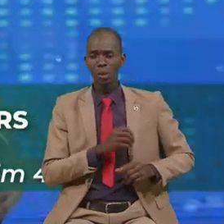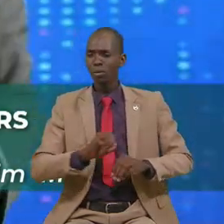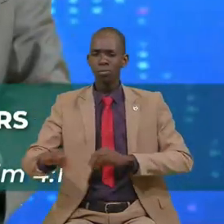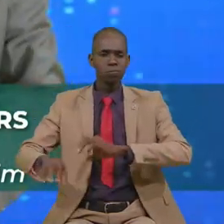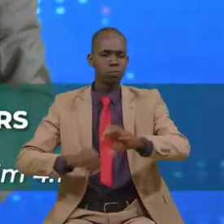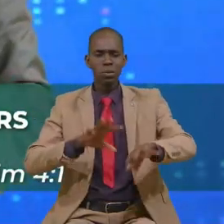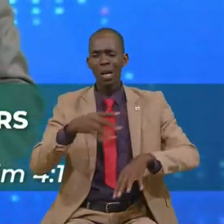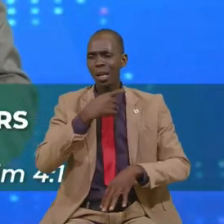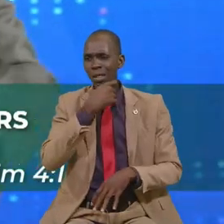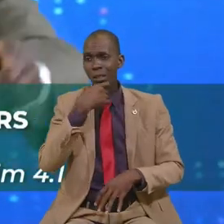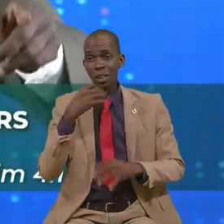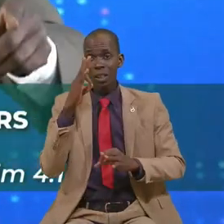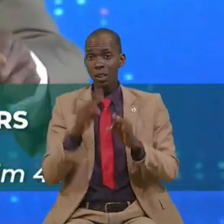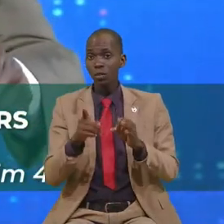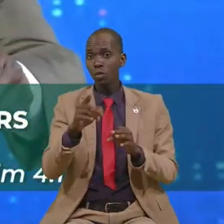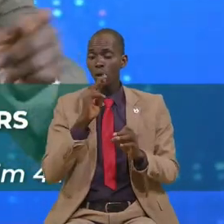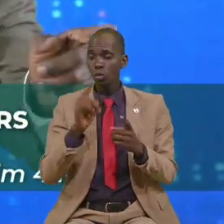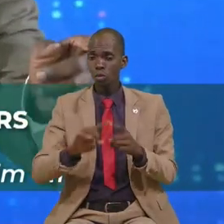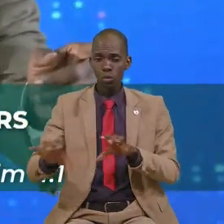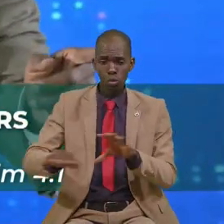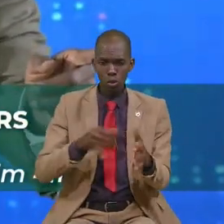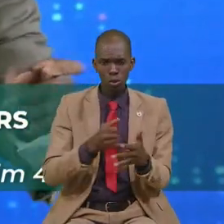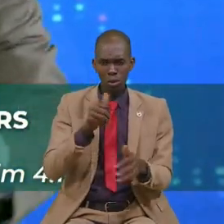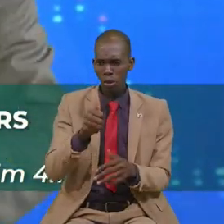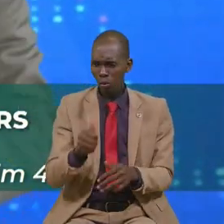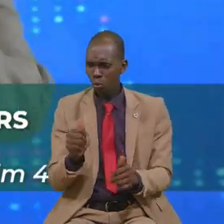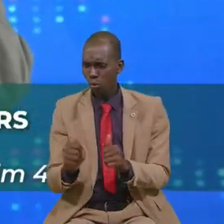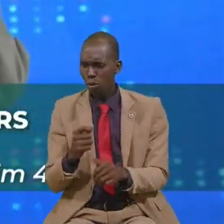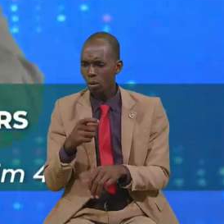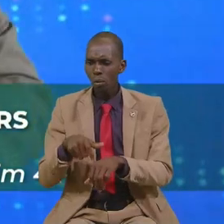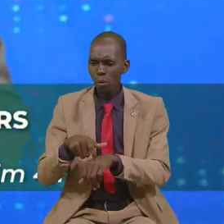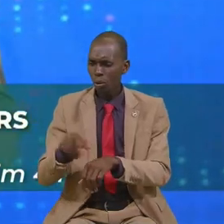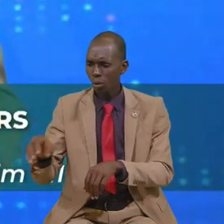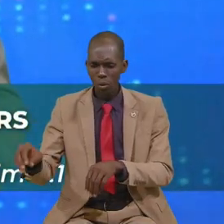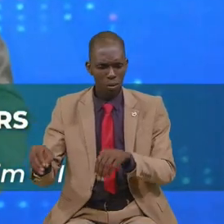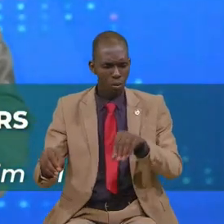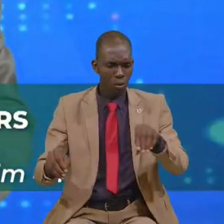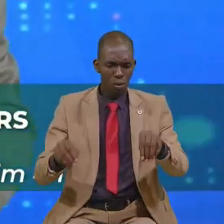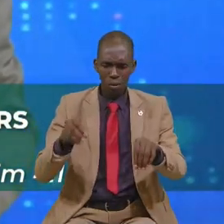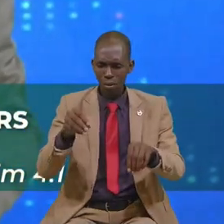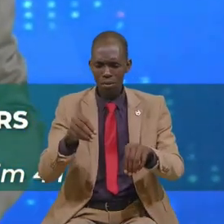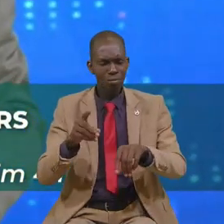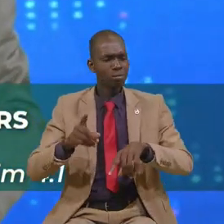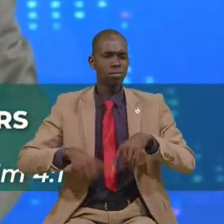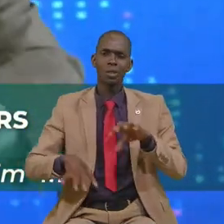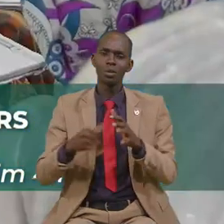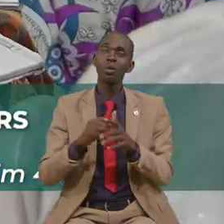you were to do it yourself, which bone do you put together with this? Only God can do it, and I will do